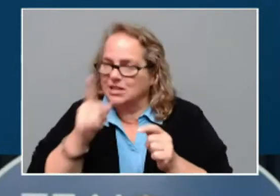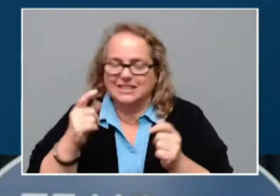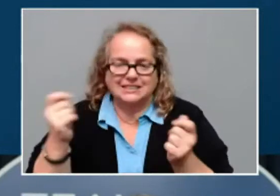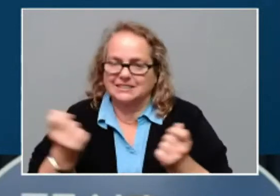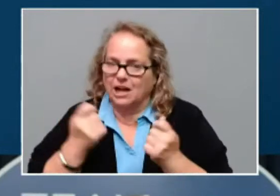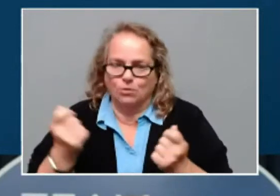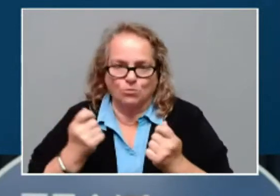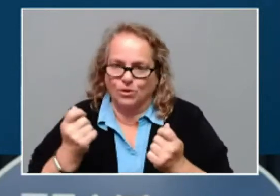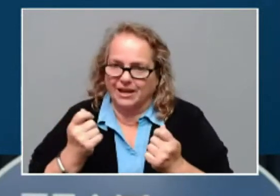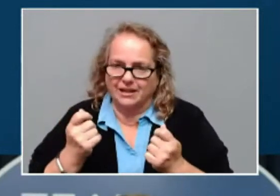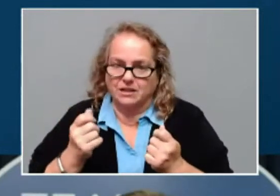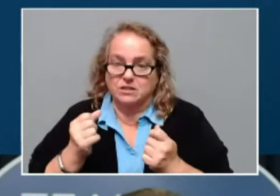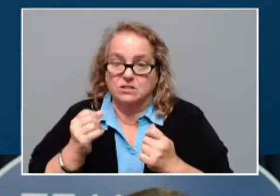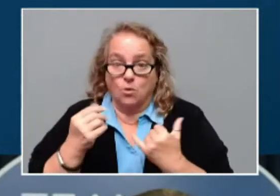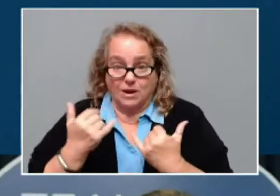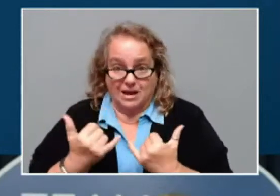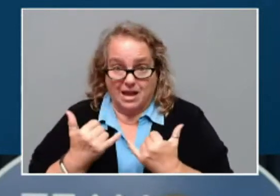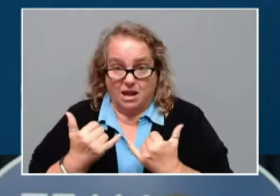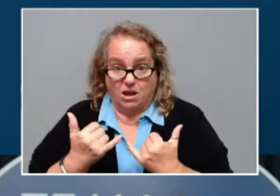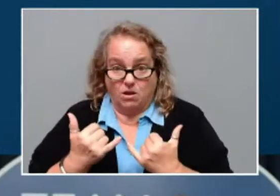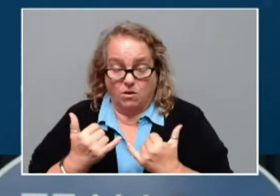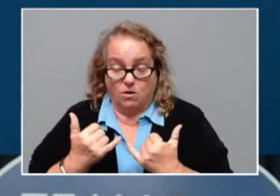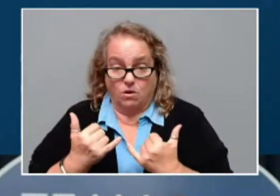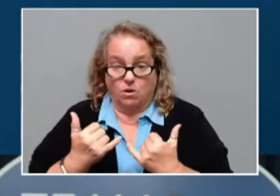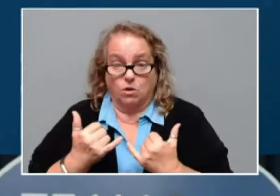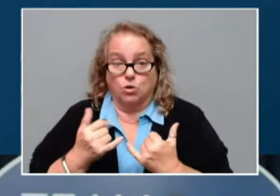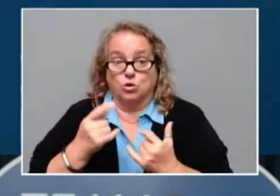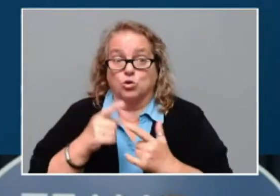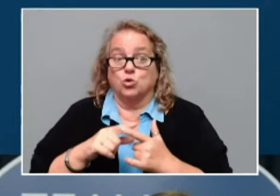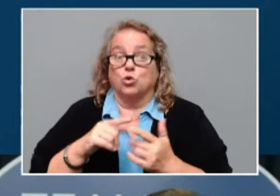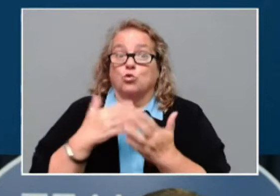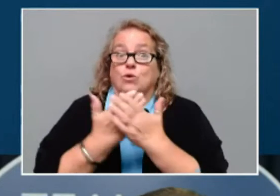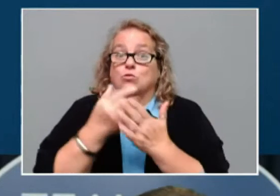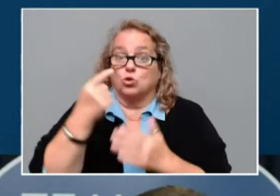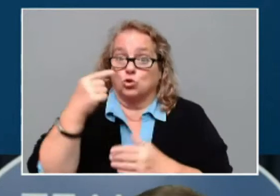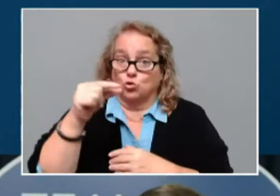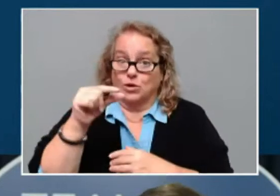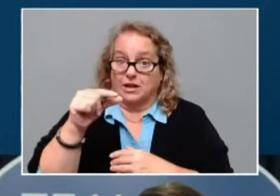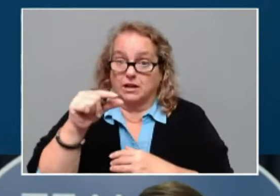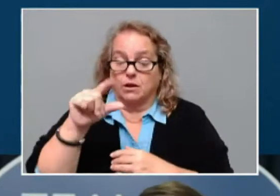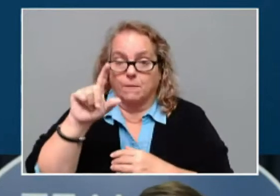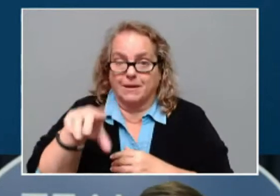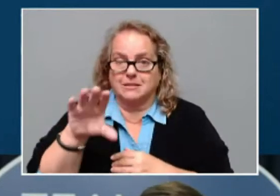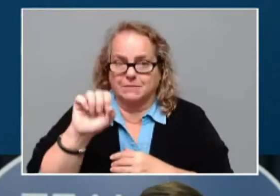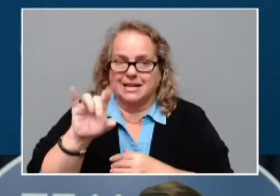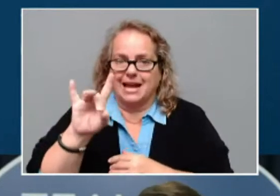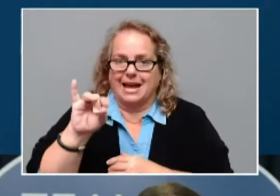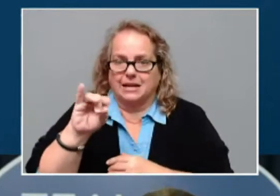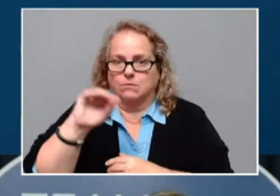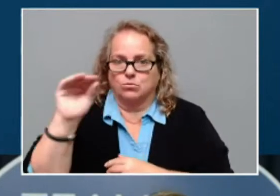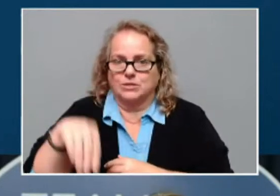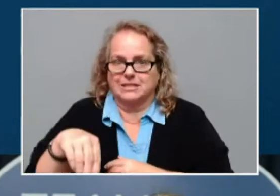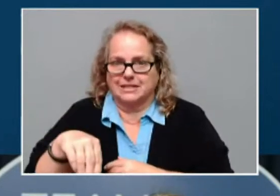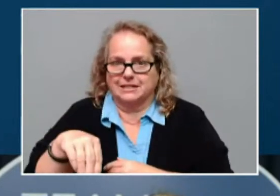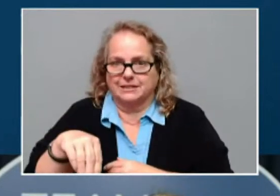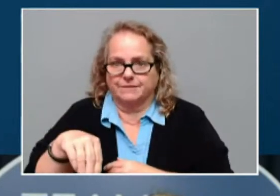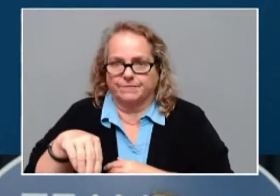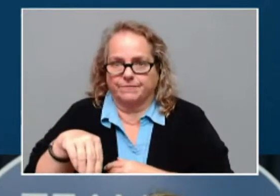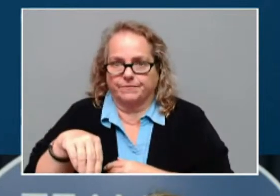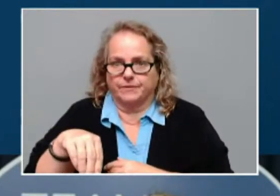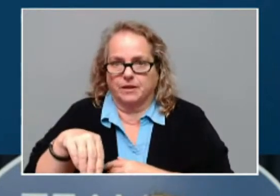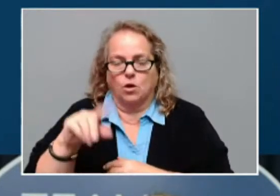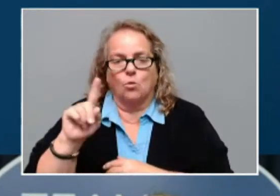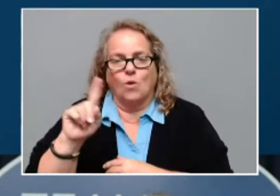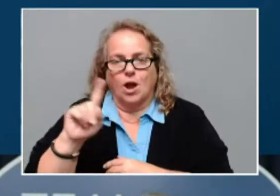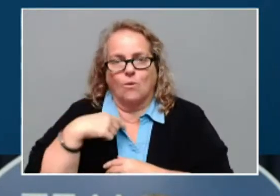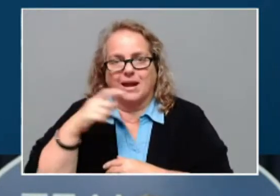now our threshold for reaching green is going to be 80%, which is where we need each of these groups to